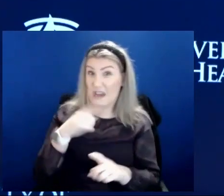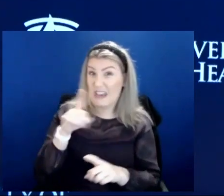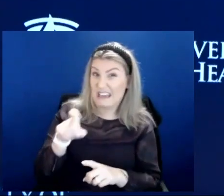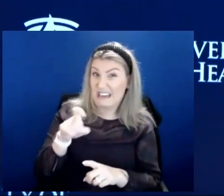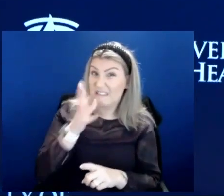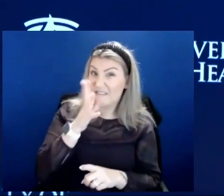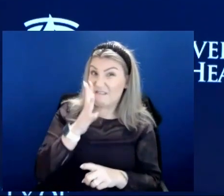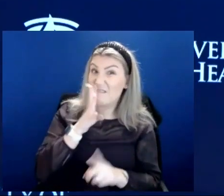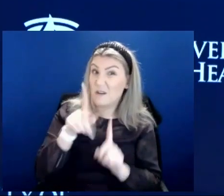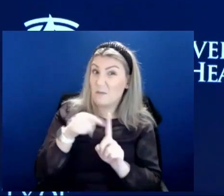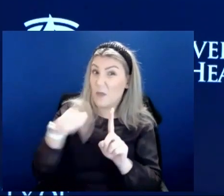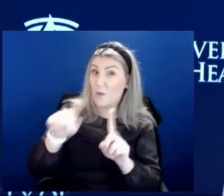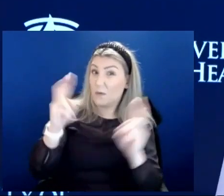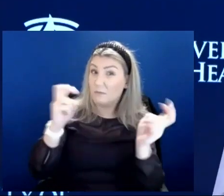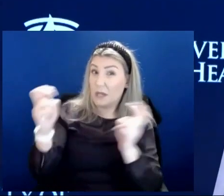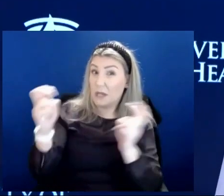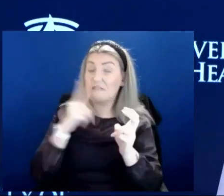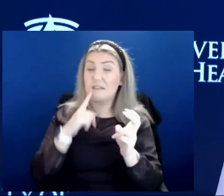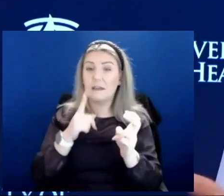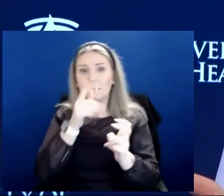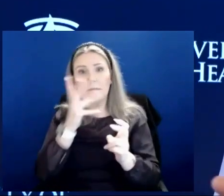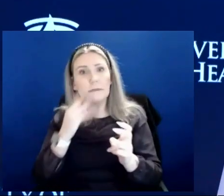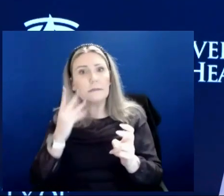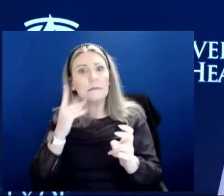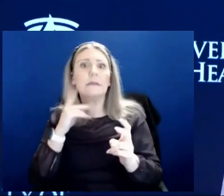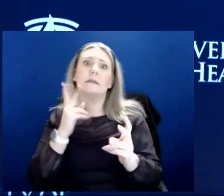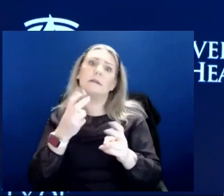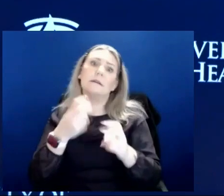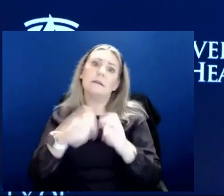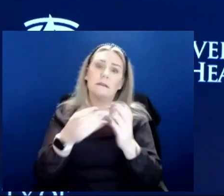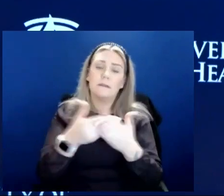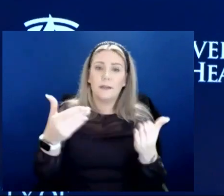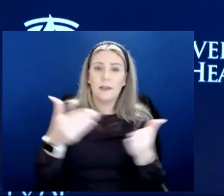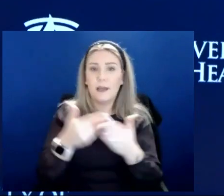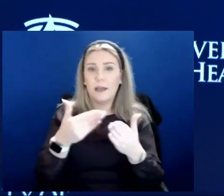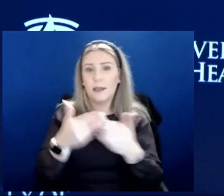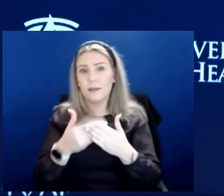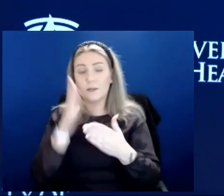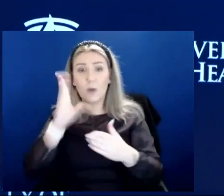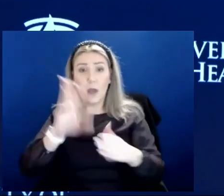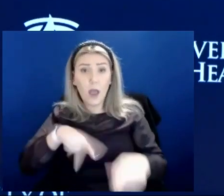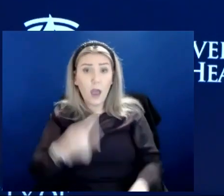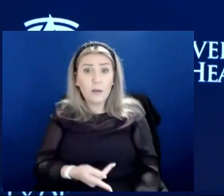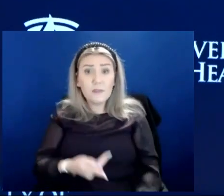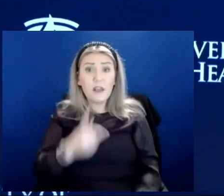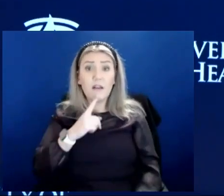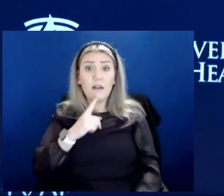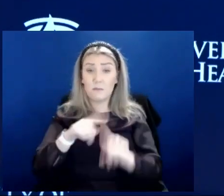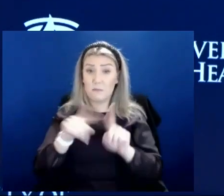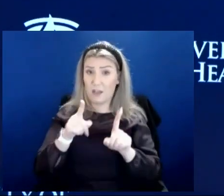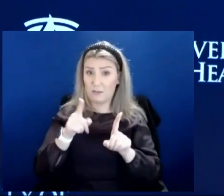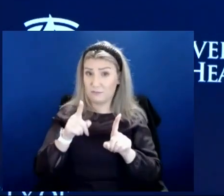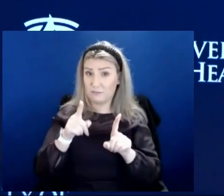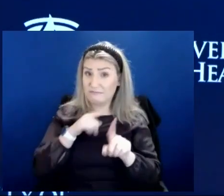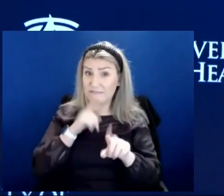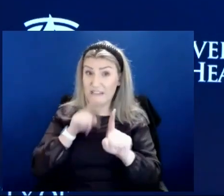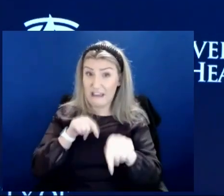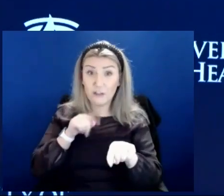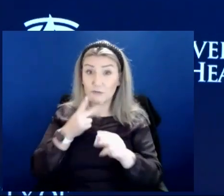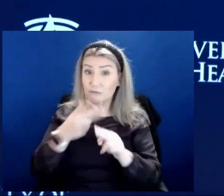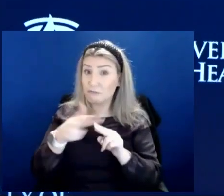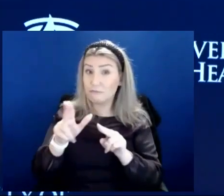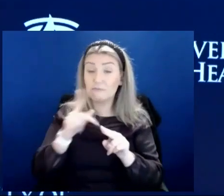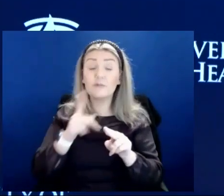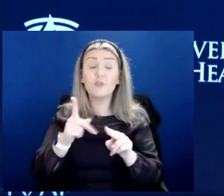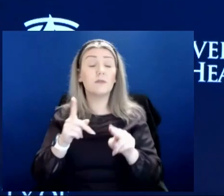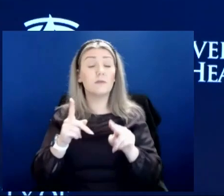things? They've been through hard things before. Is it going to upset them? Mm-hmm. And really the short answer is that it's very important for us to